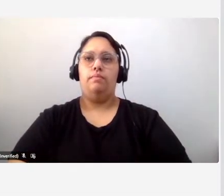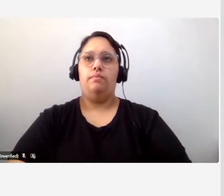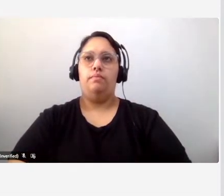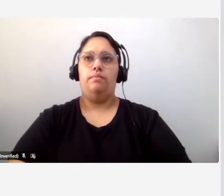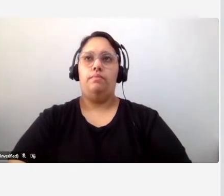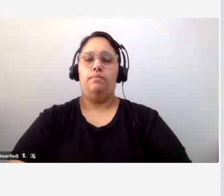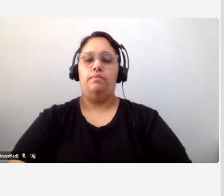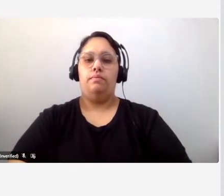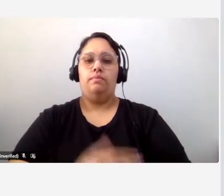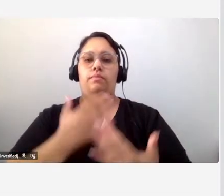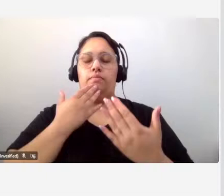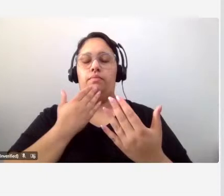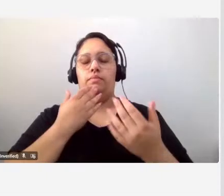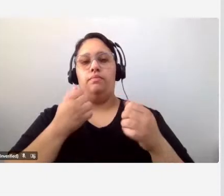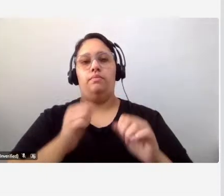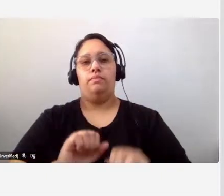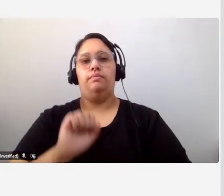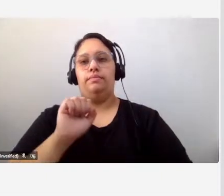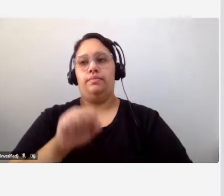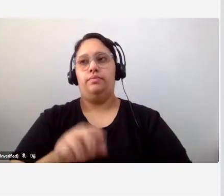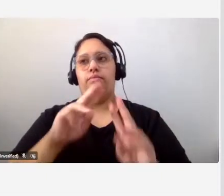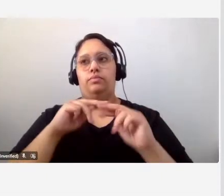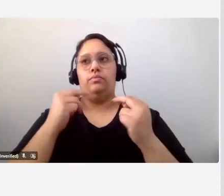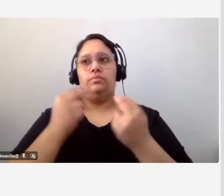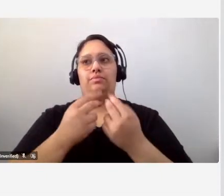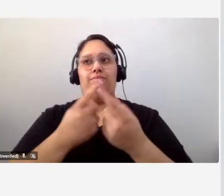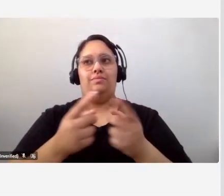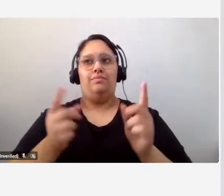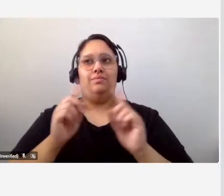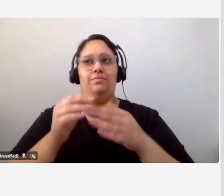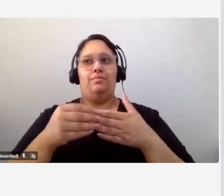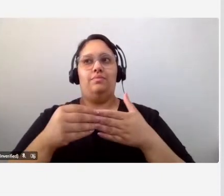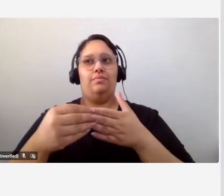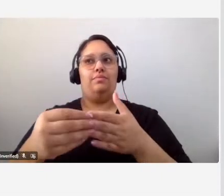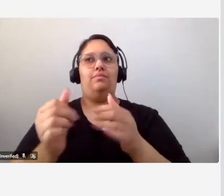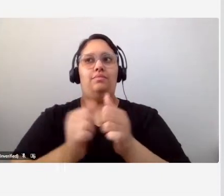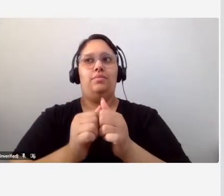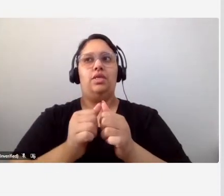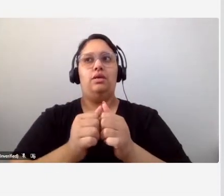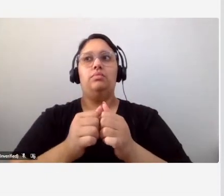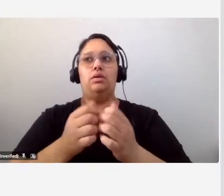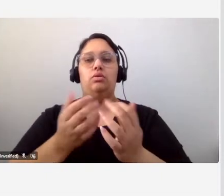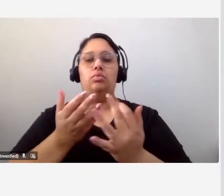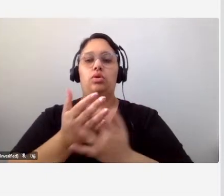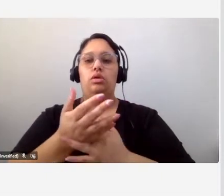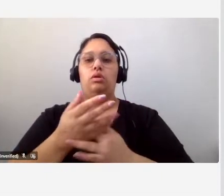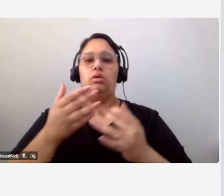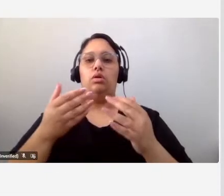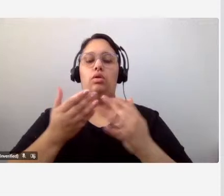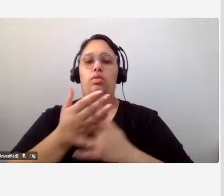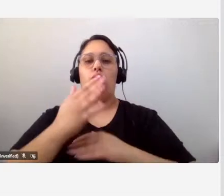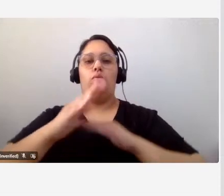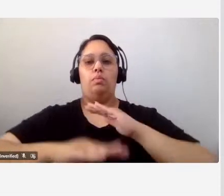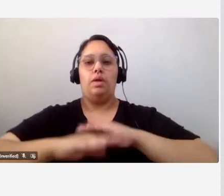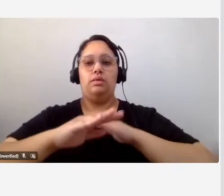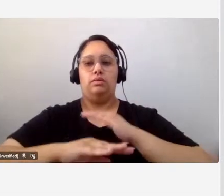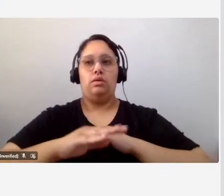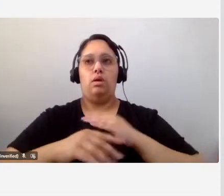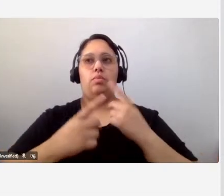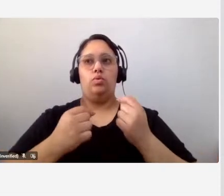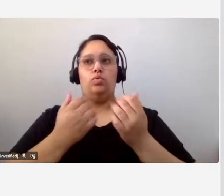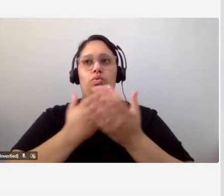Thank you, Chair. Yes, the National Department is leading with this through the PANSALB. They've done some